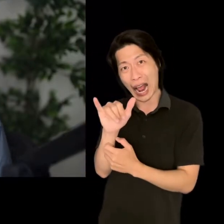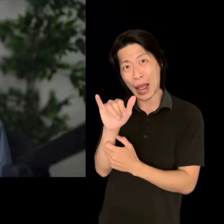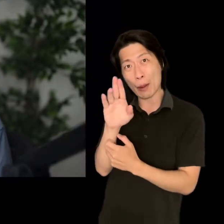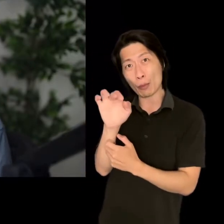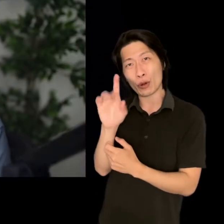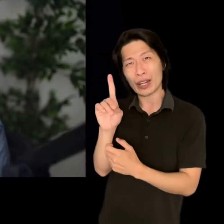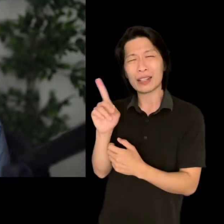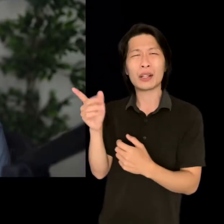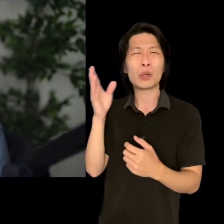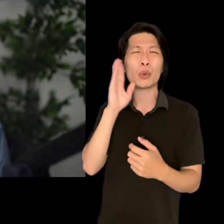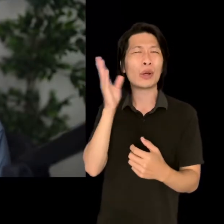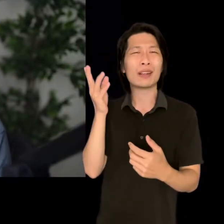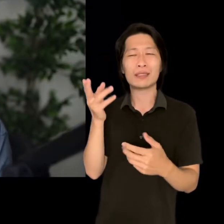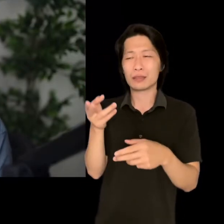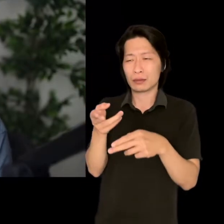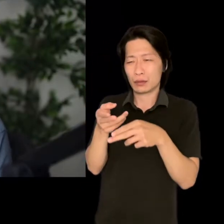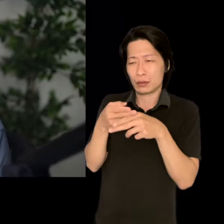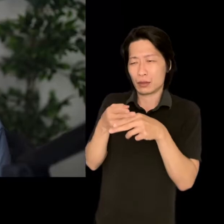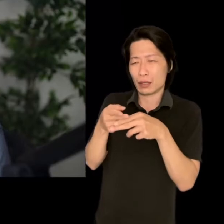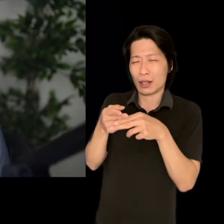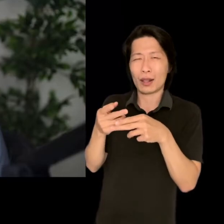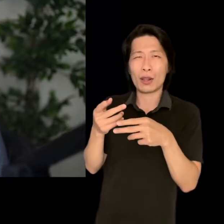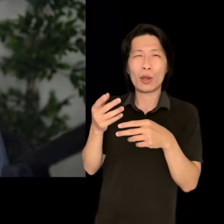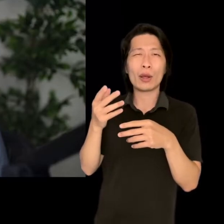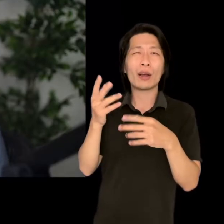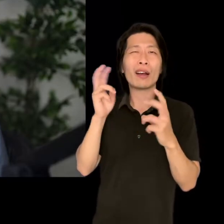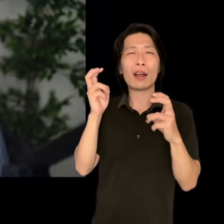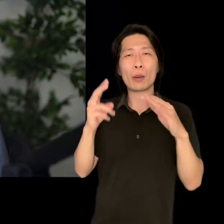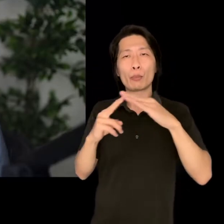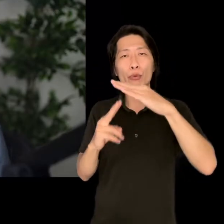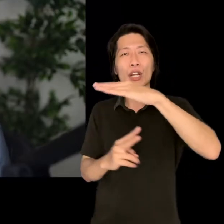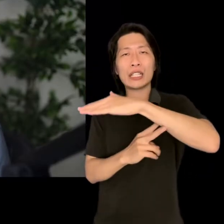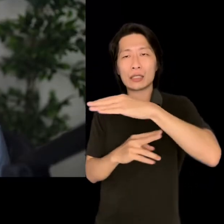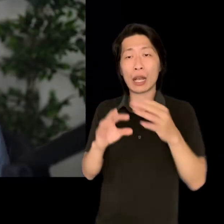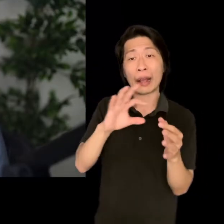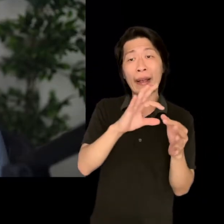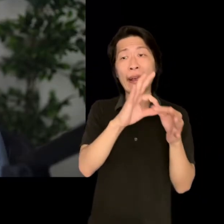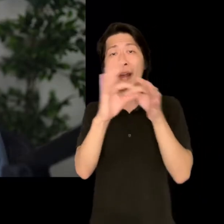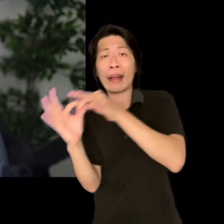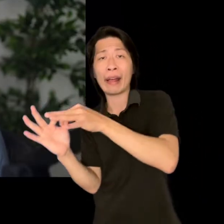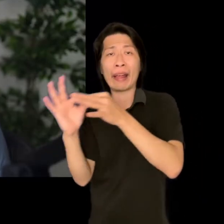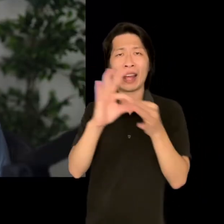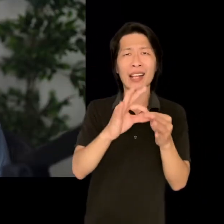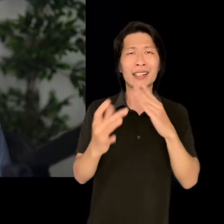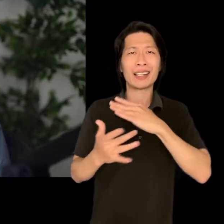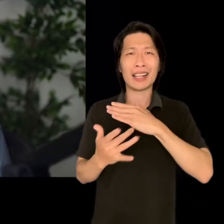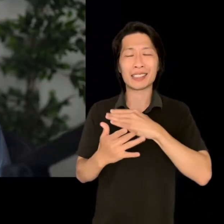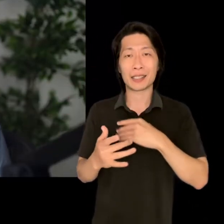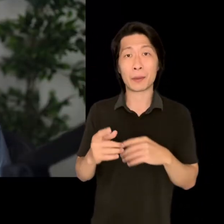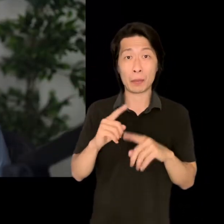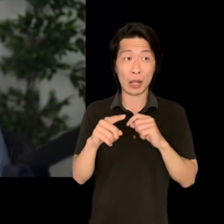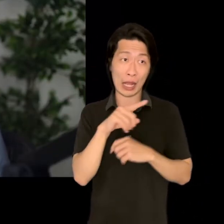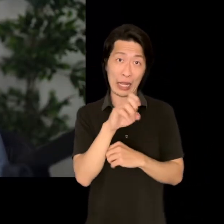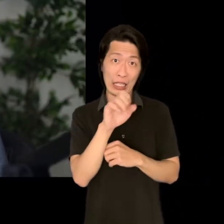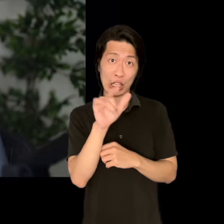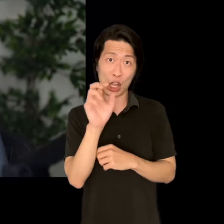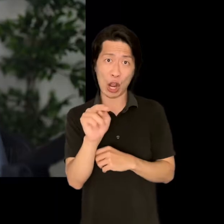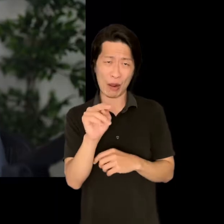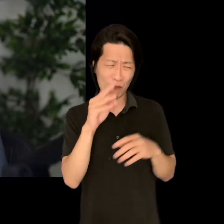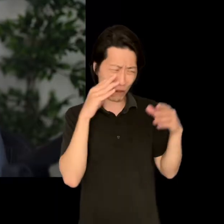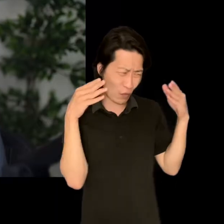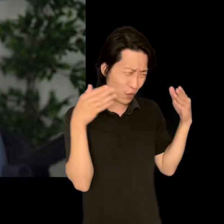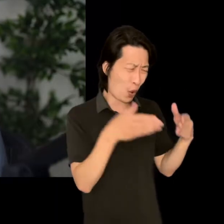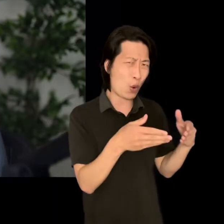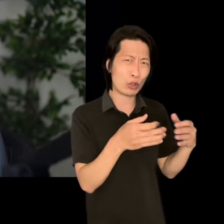that the hybrid kind of model was just a passing fad, a passing technology. I call it a bridge technology. And